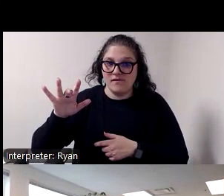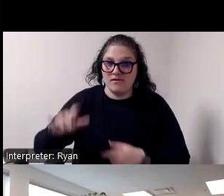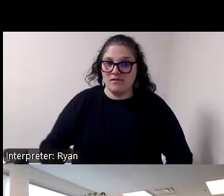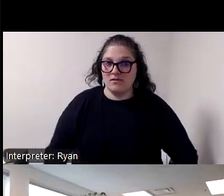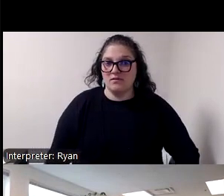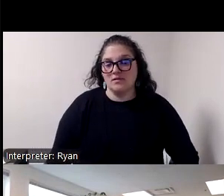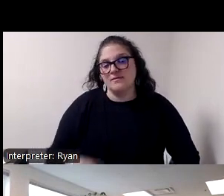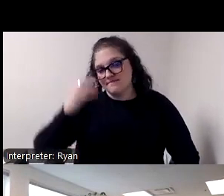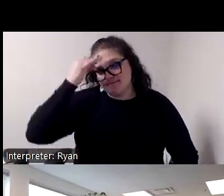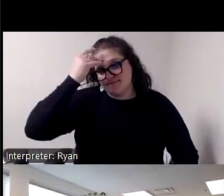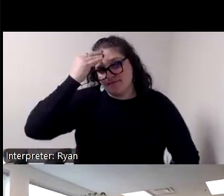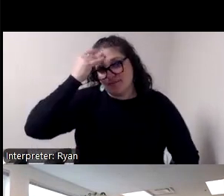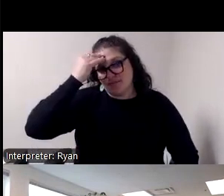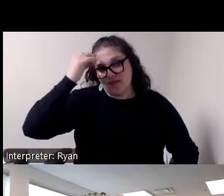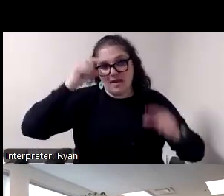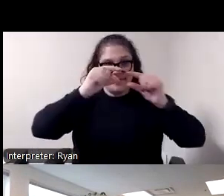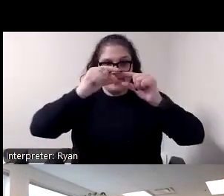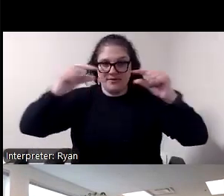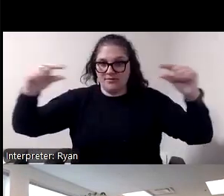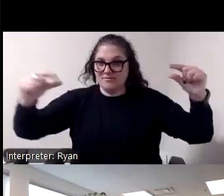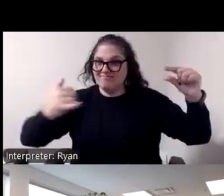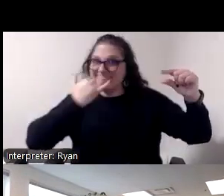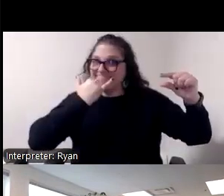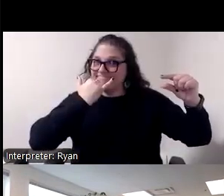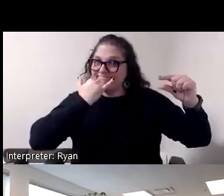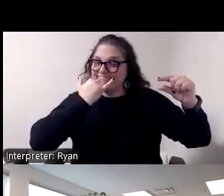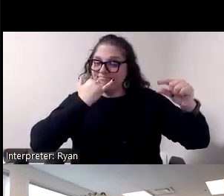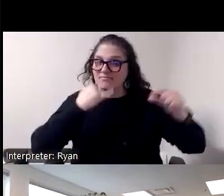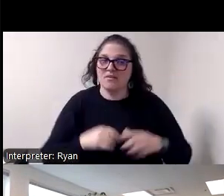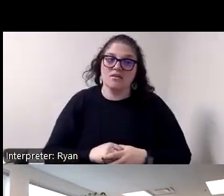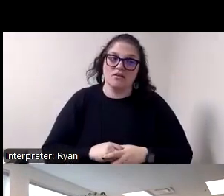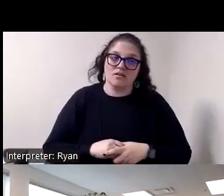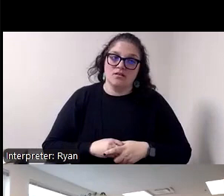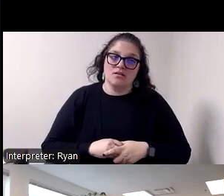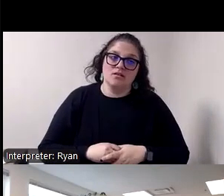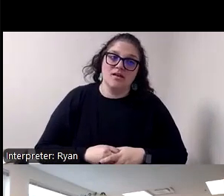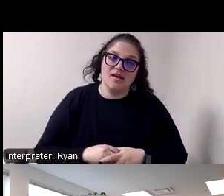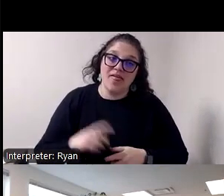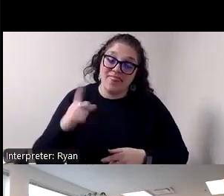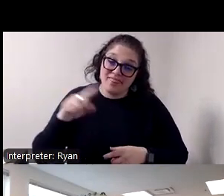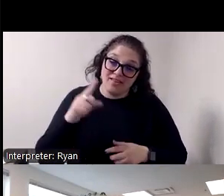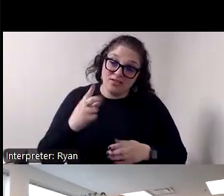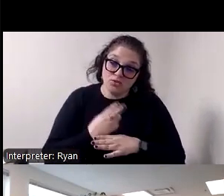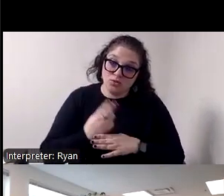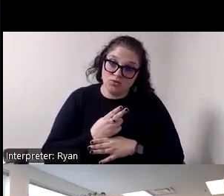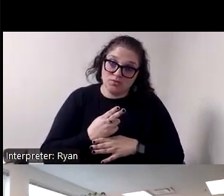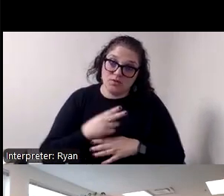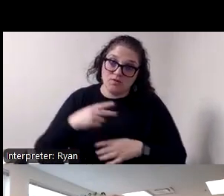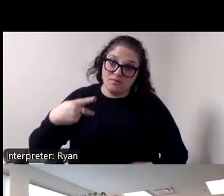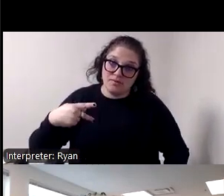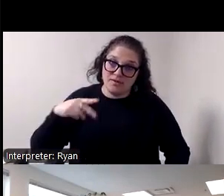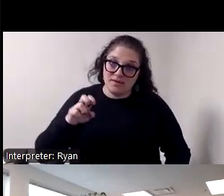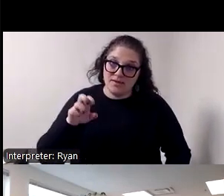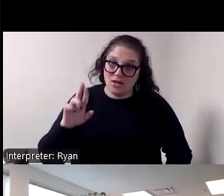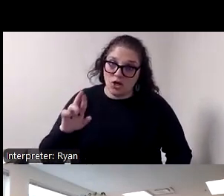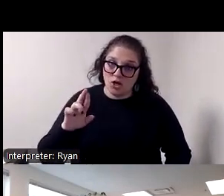And we'll think about it, and this error is going to pop up. It's going to say this amount of excess usage of PER